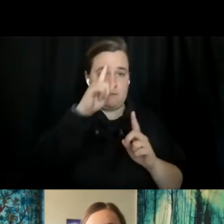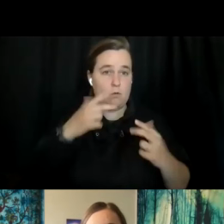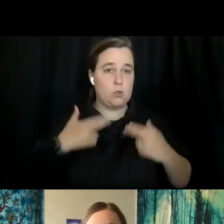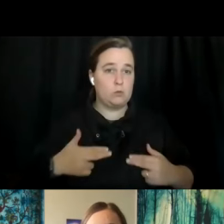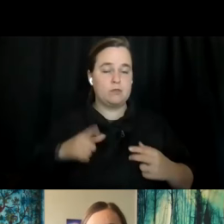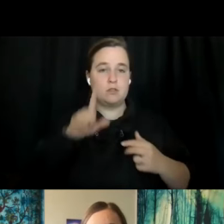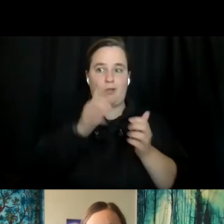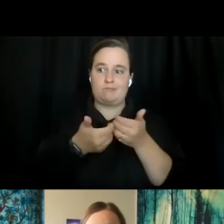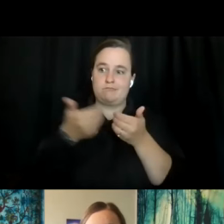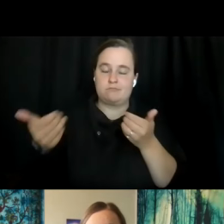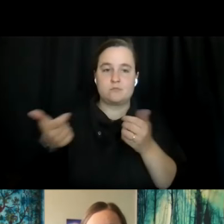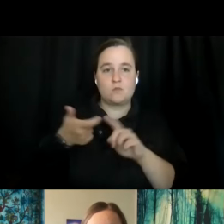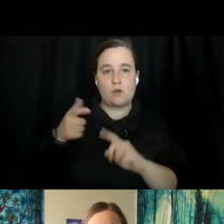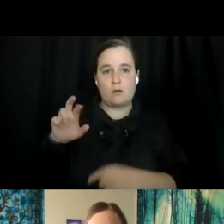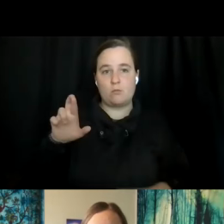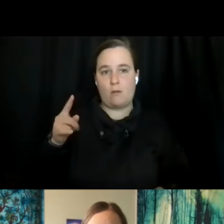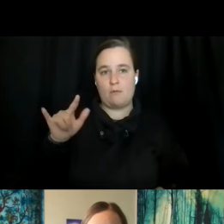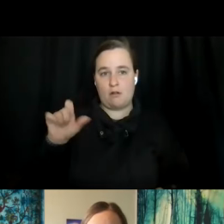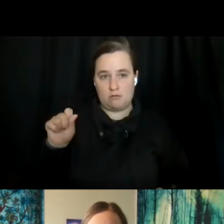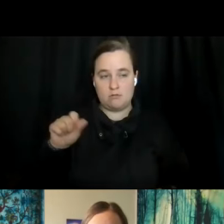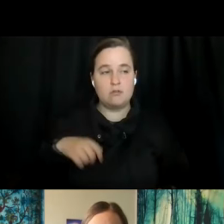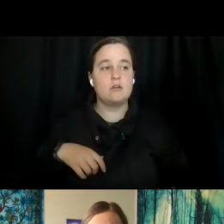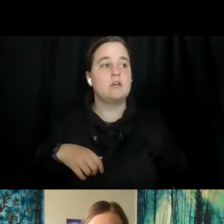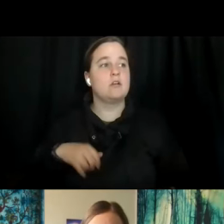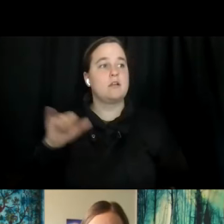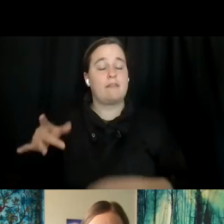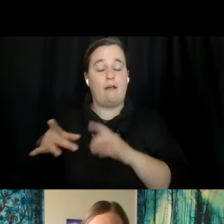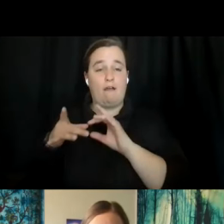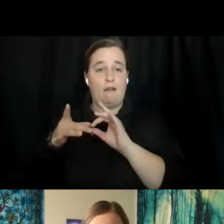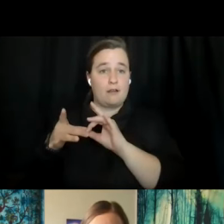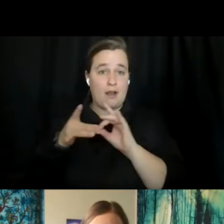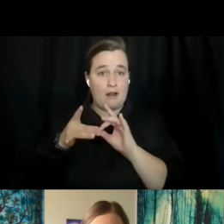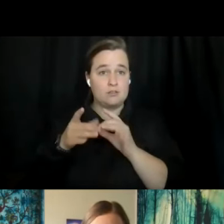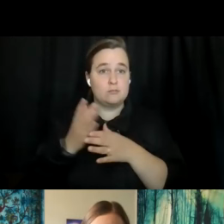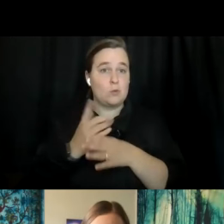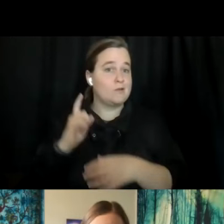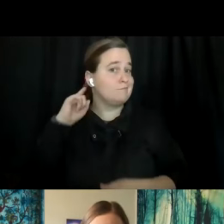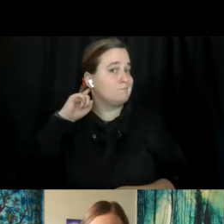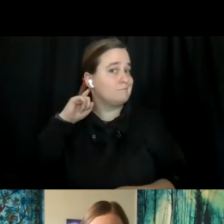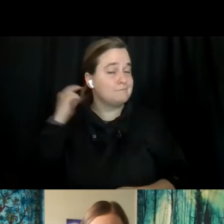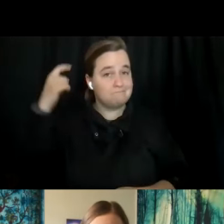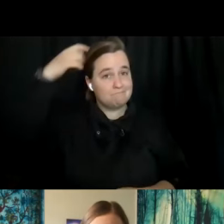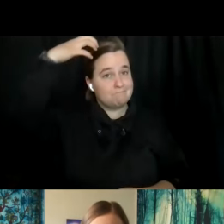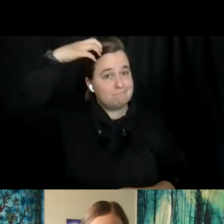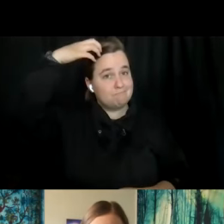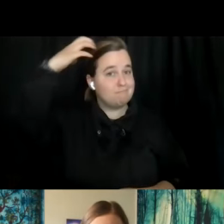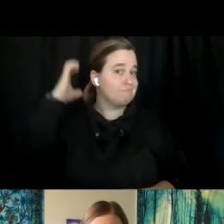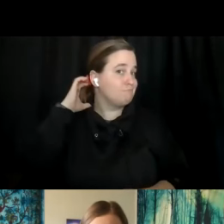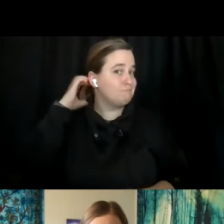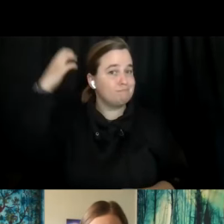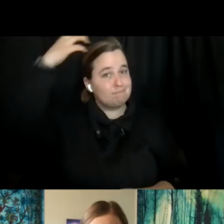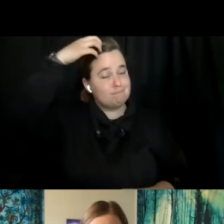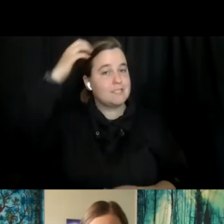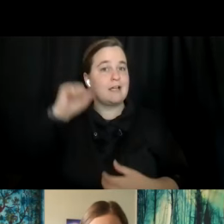from reptiles. So that connection between our reptilian brain and our neocortex can be